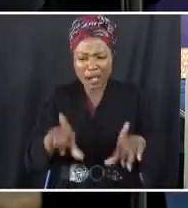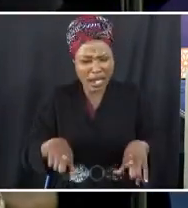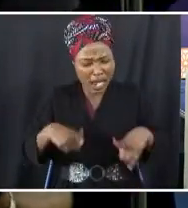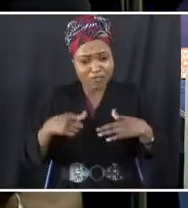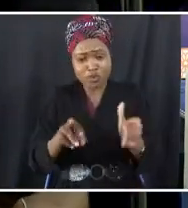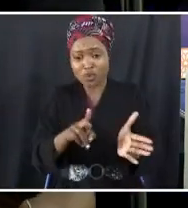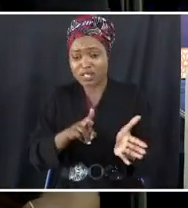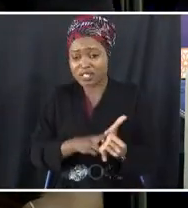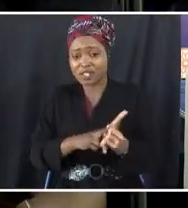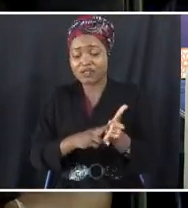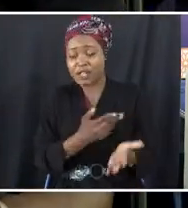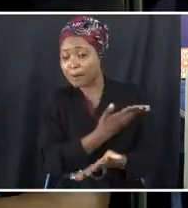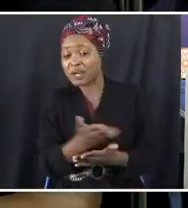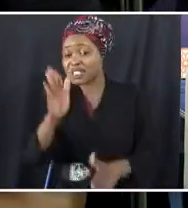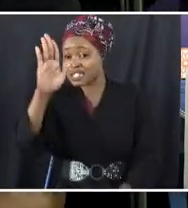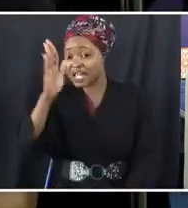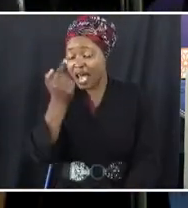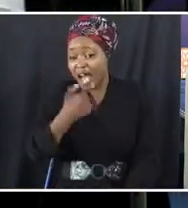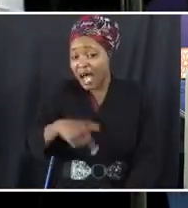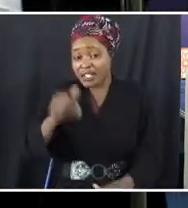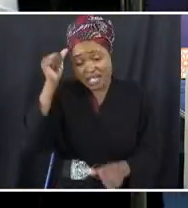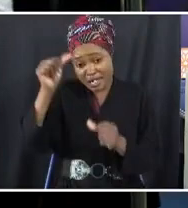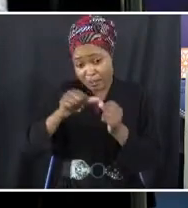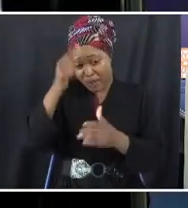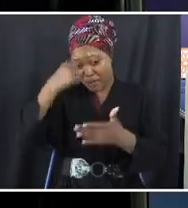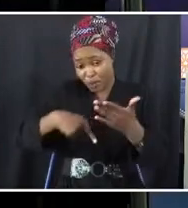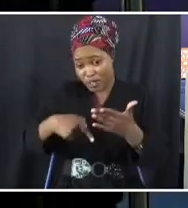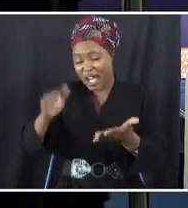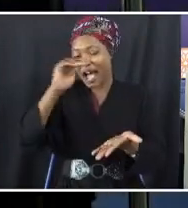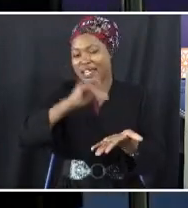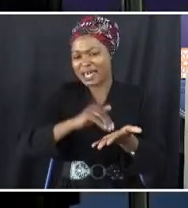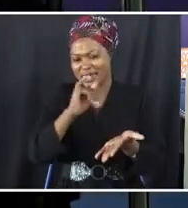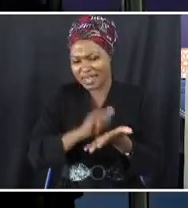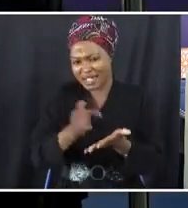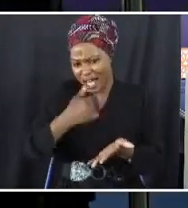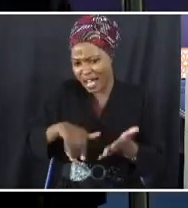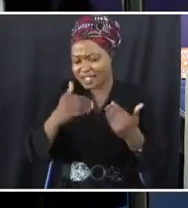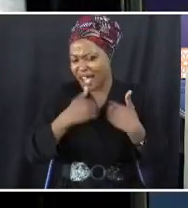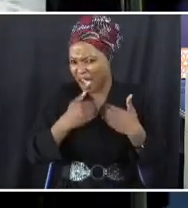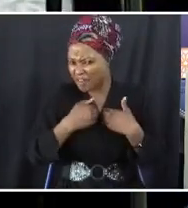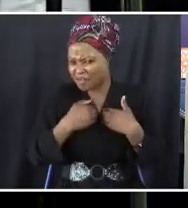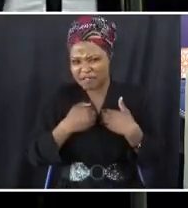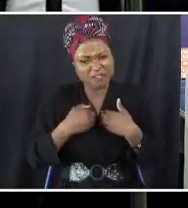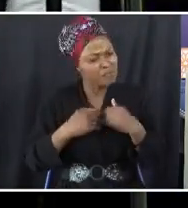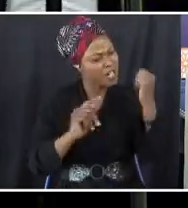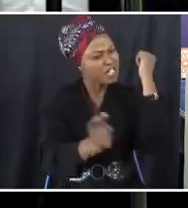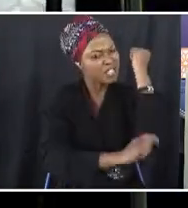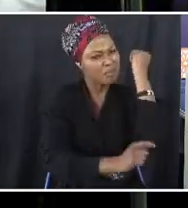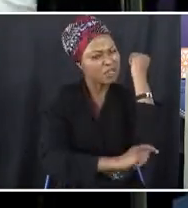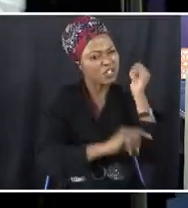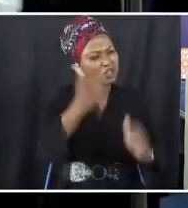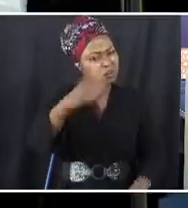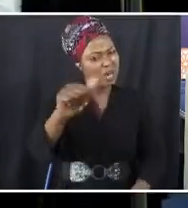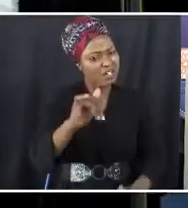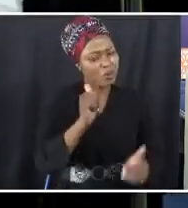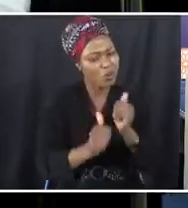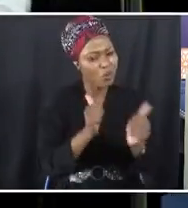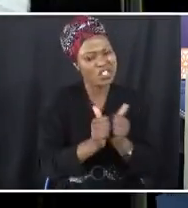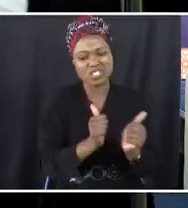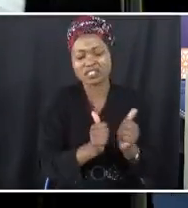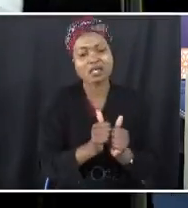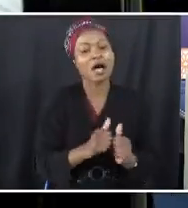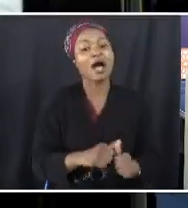our present suffering, we are reminded yet again that we haven't had any temptation that is uncommon